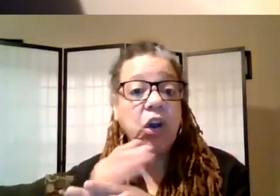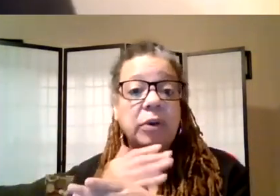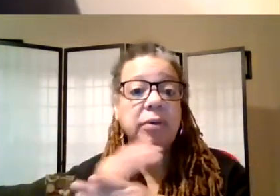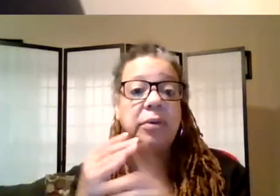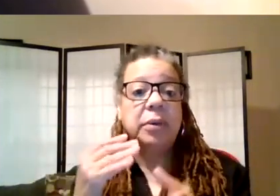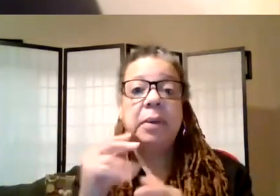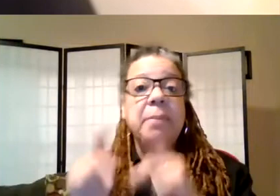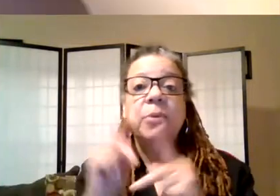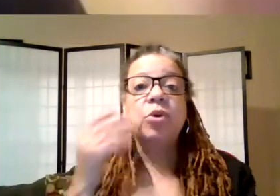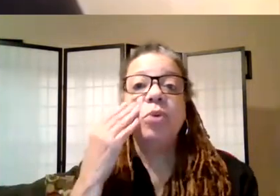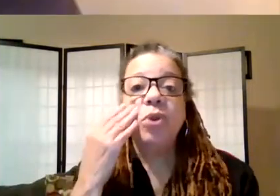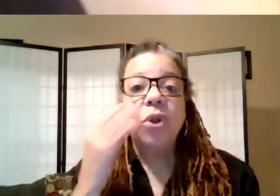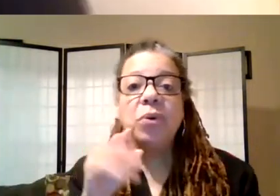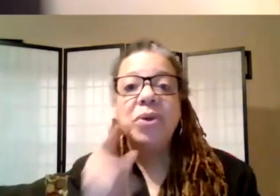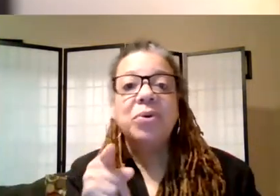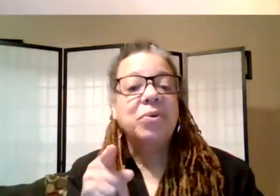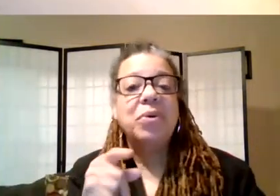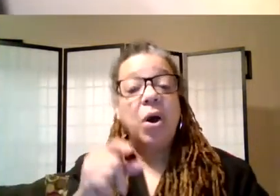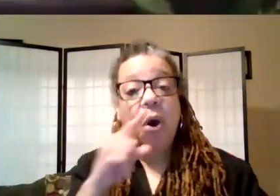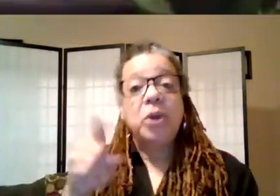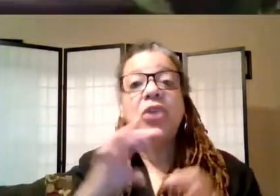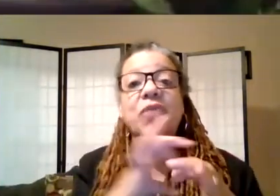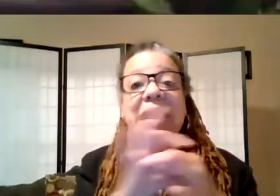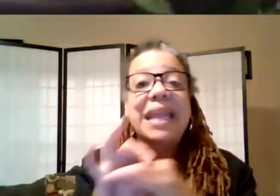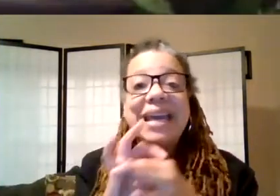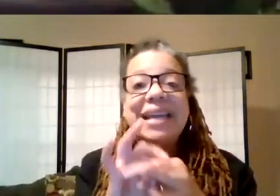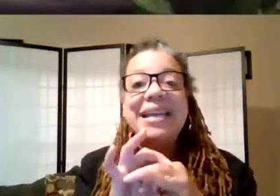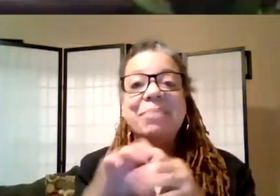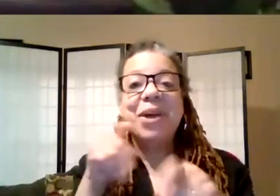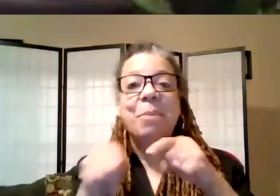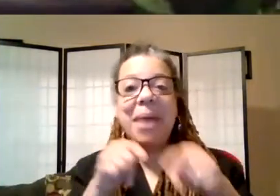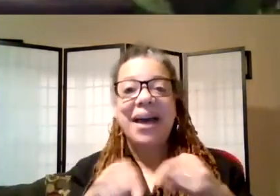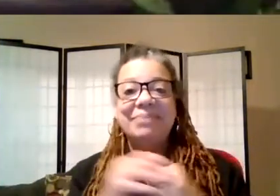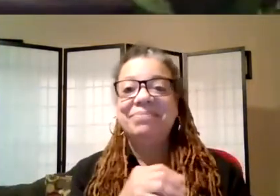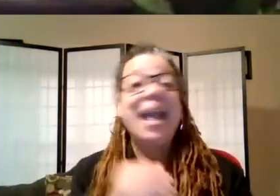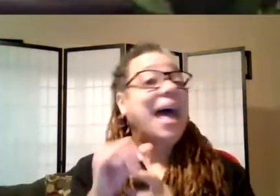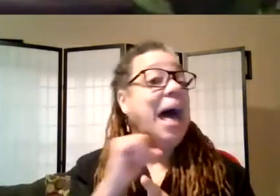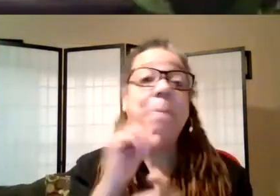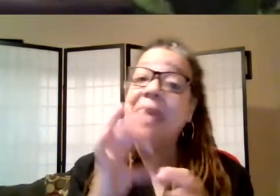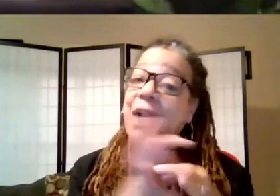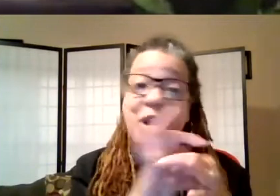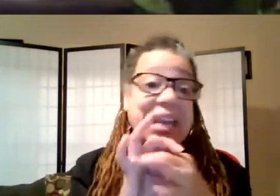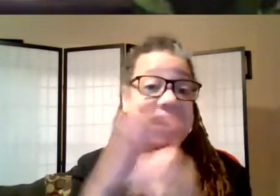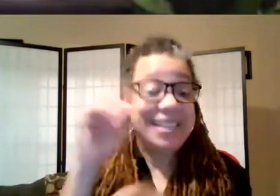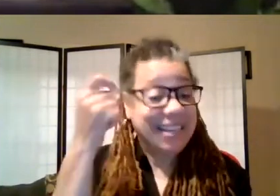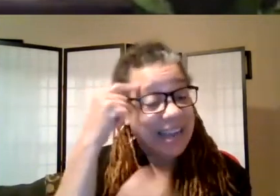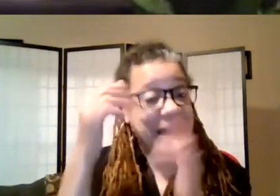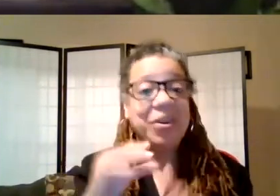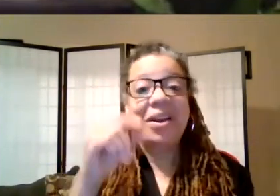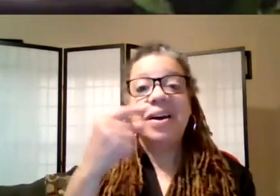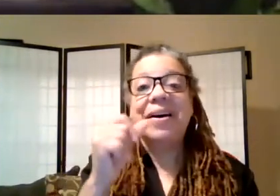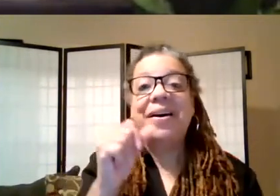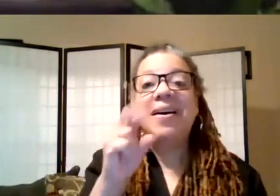who don't know you, if there's any relation. So let's do a little disclaimer real quick. I'm not related to Governor Gavin Newsom. I'm just